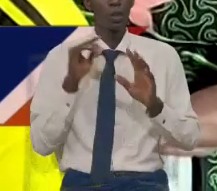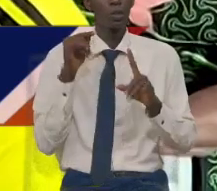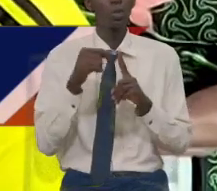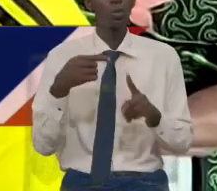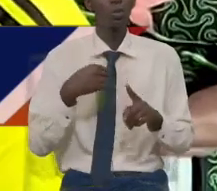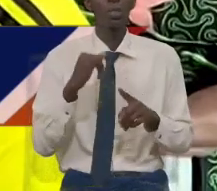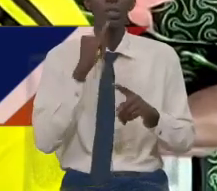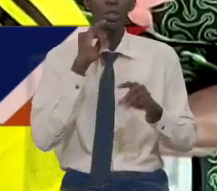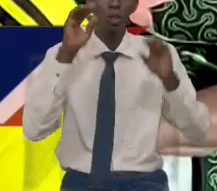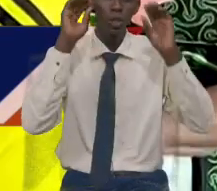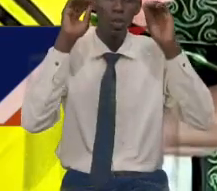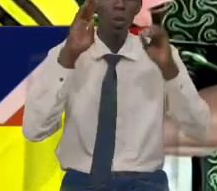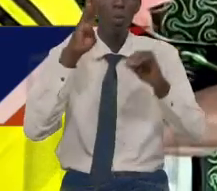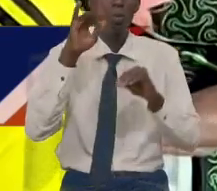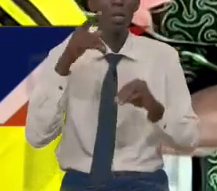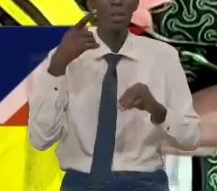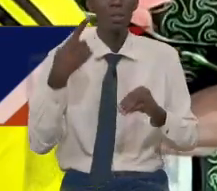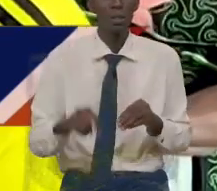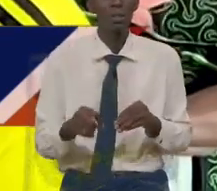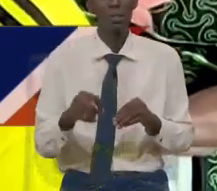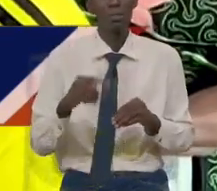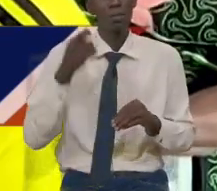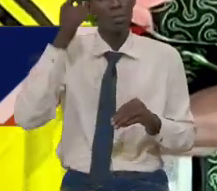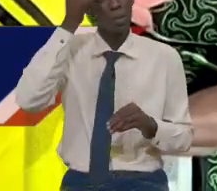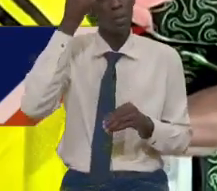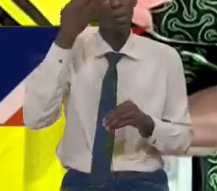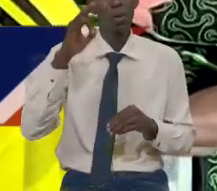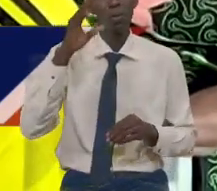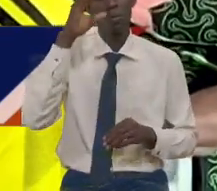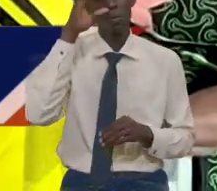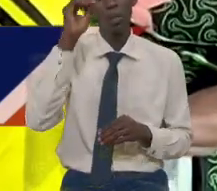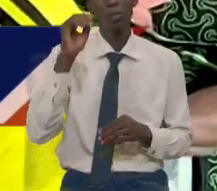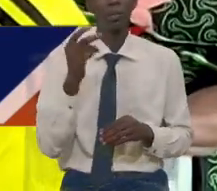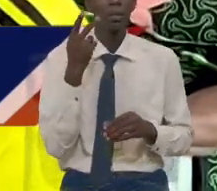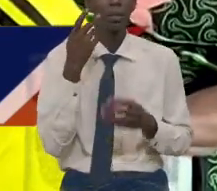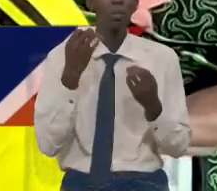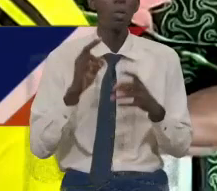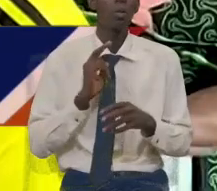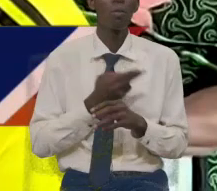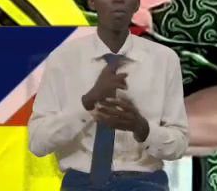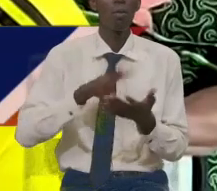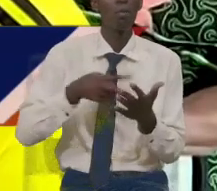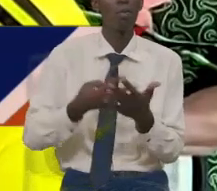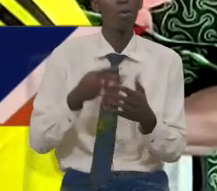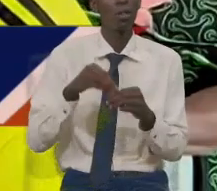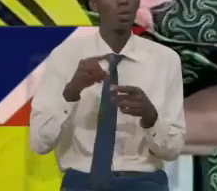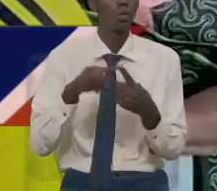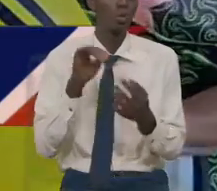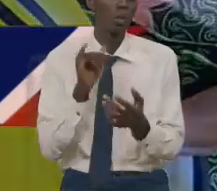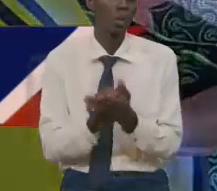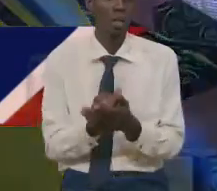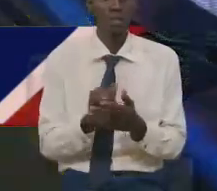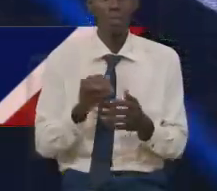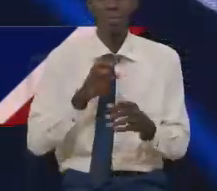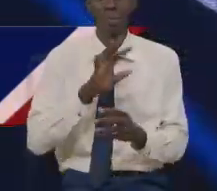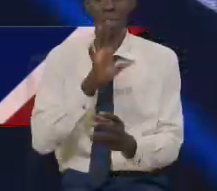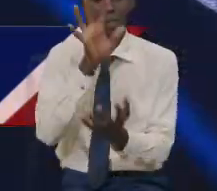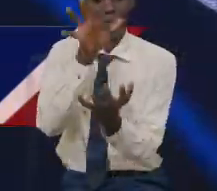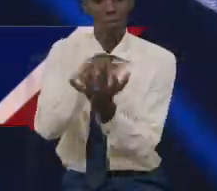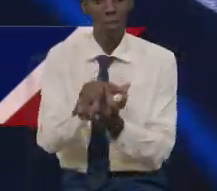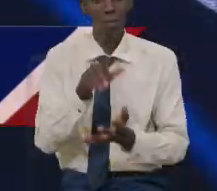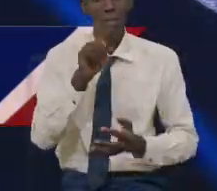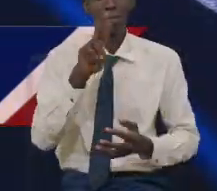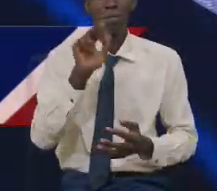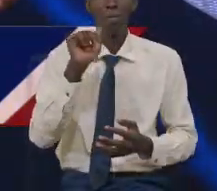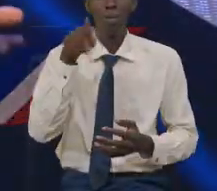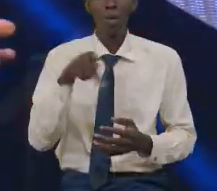the precept of men. You know, sometimes we fall into that trap. Want to choose a worker, want to choose a